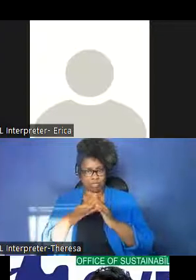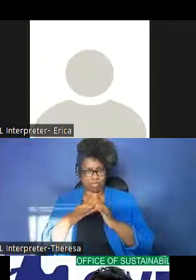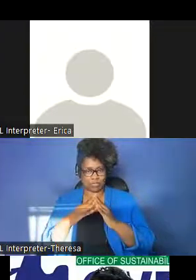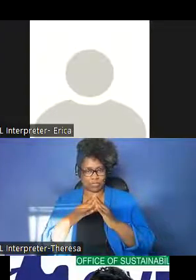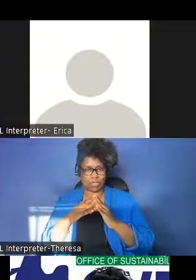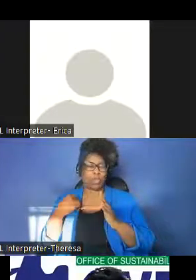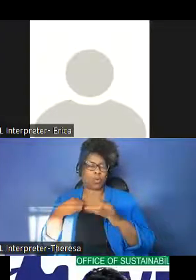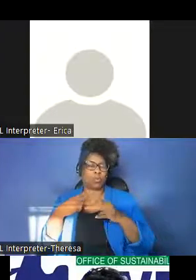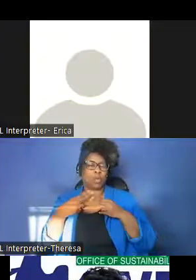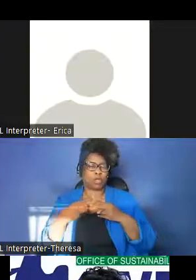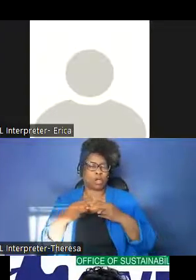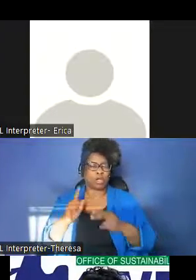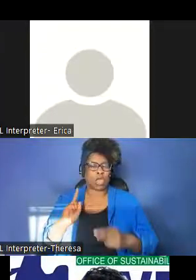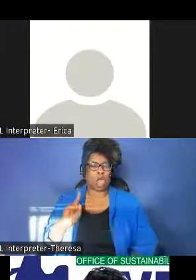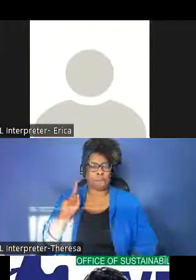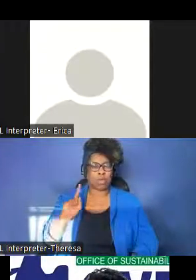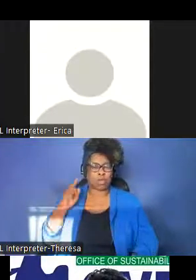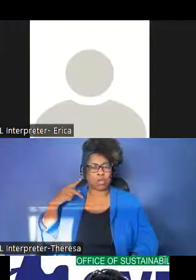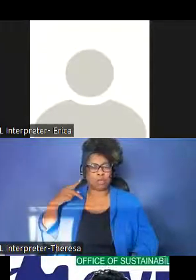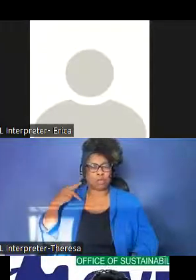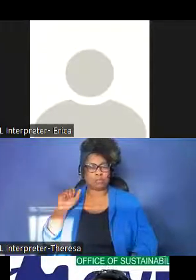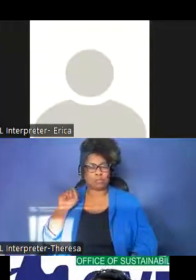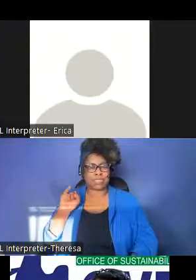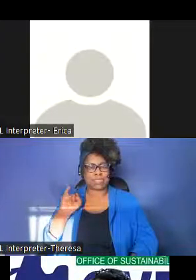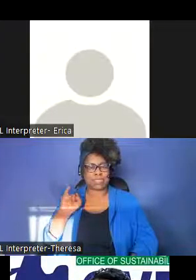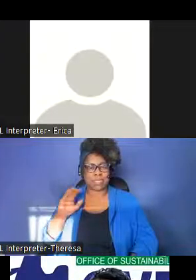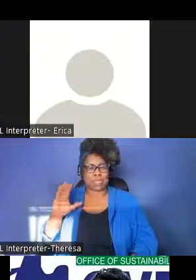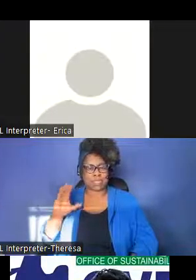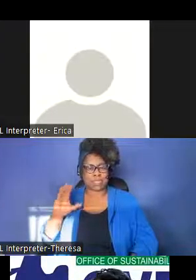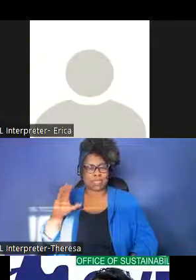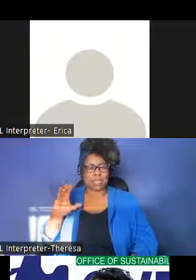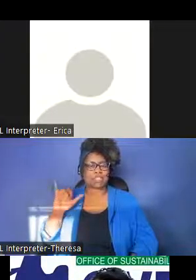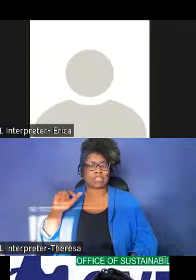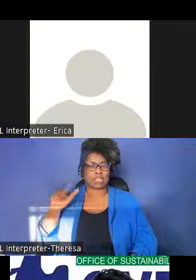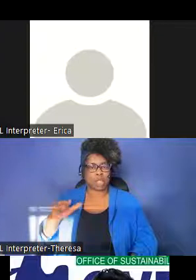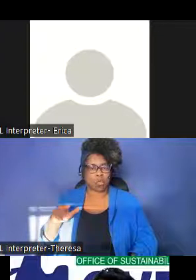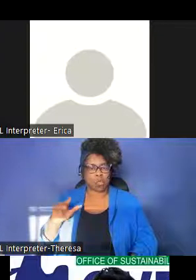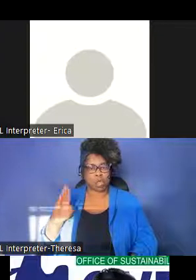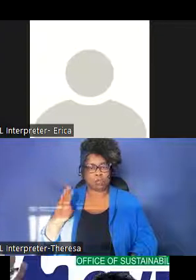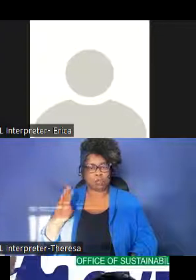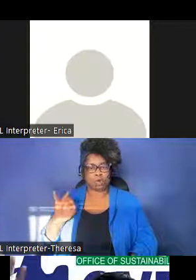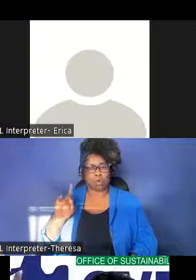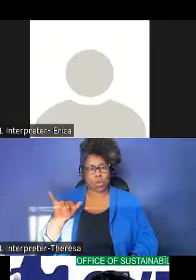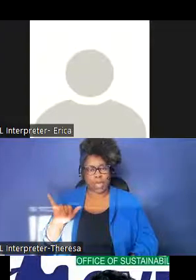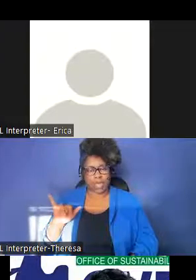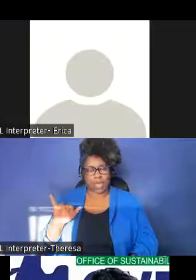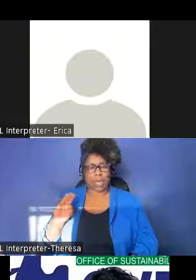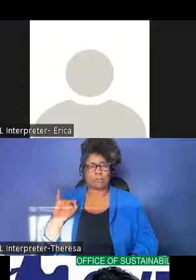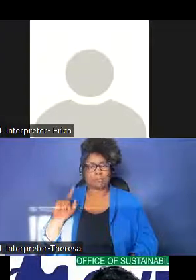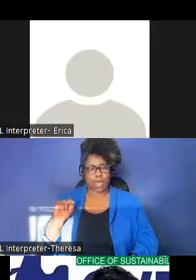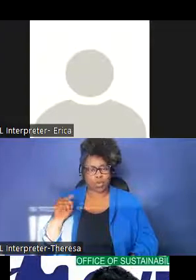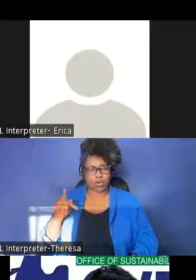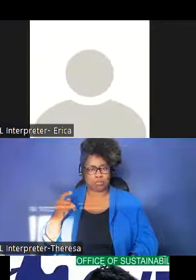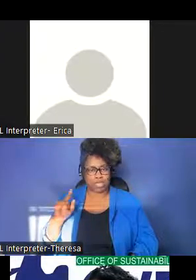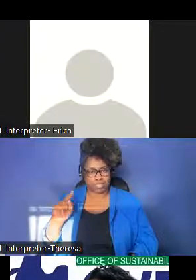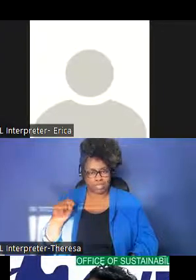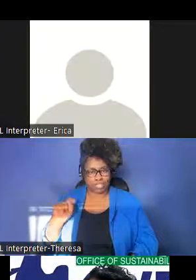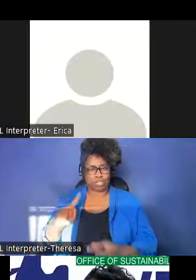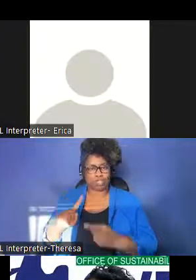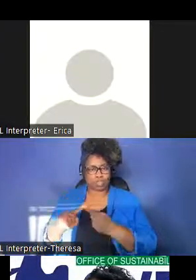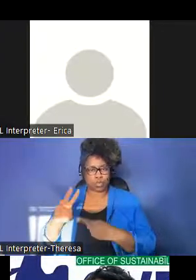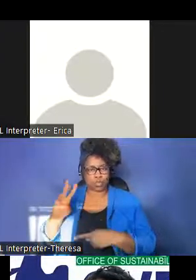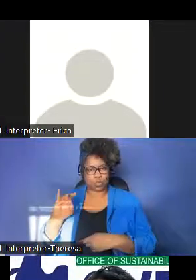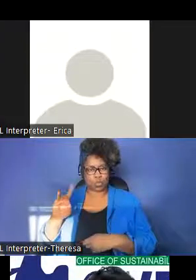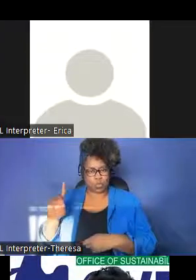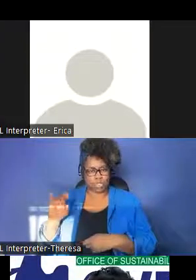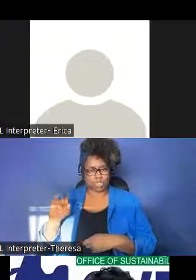we're calling Upper Passaic for this conversation. That includes sort of Lower Broadway, Mount Pleasant, up to Woodside, North Broadway. And